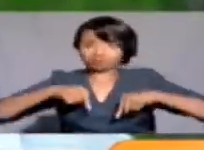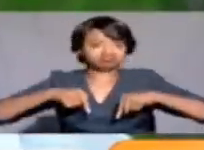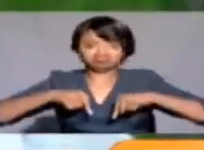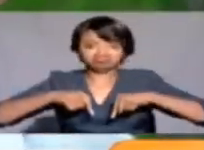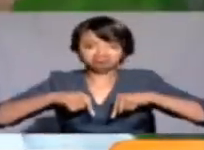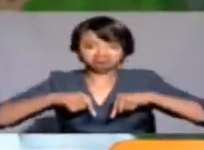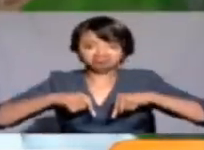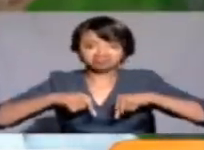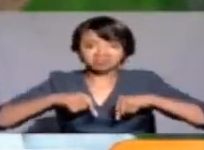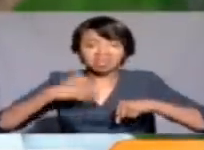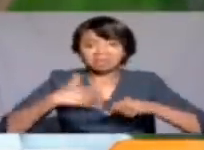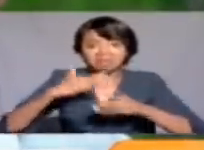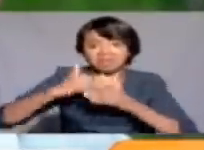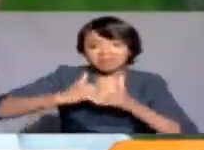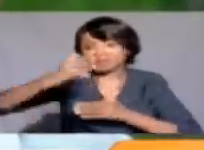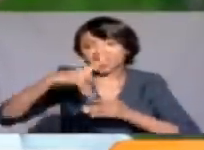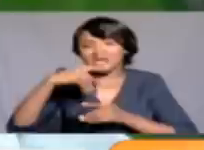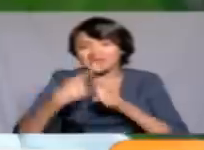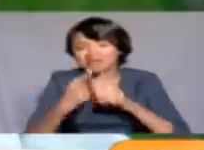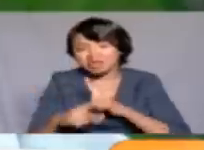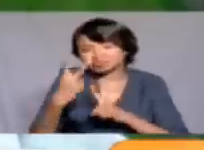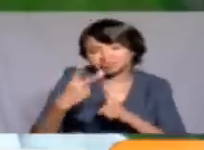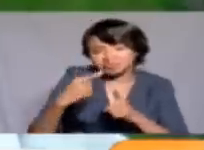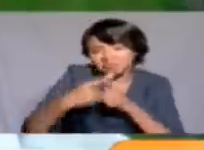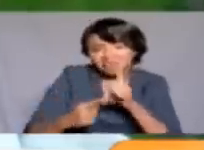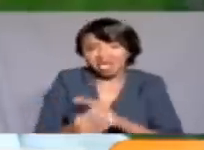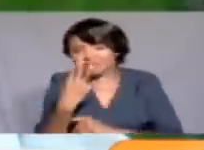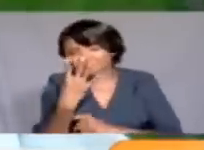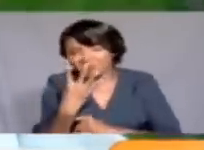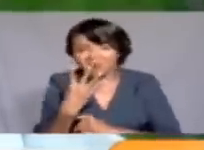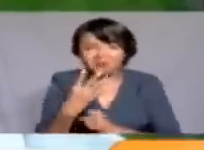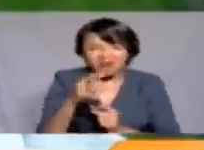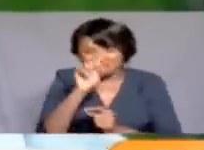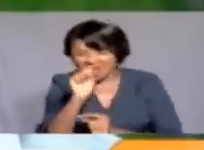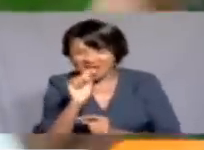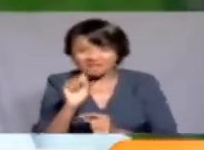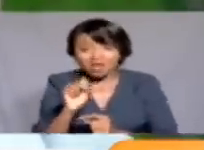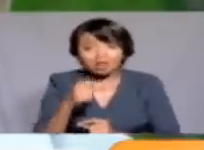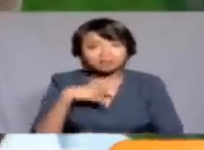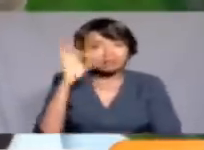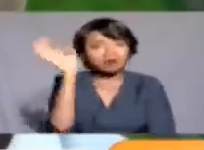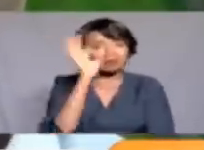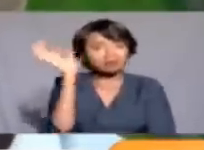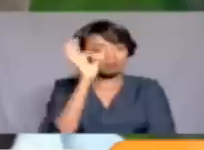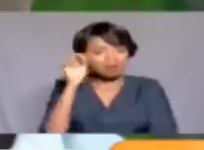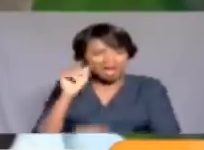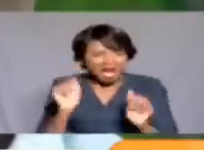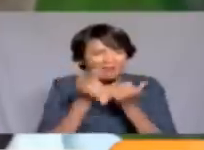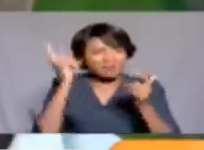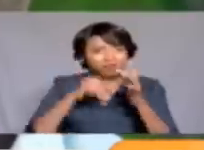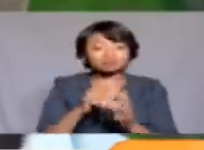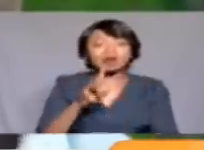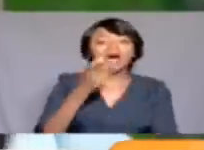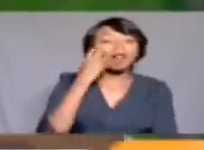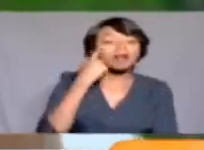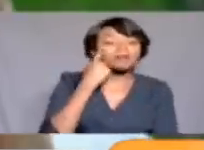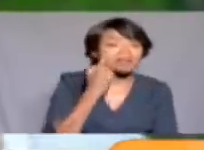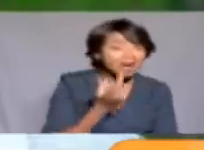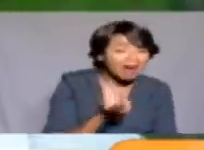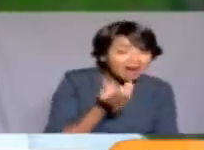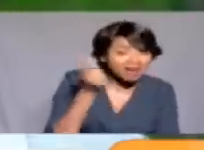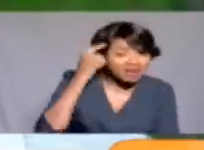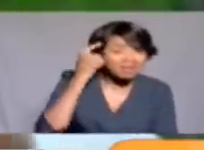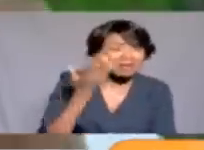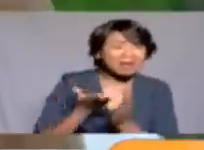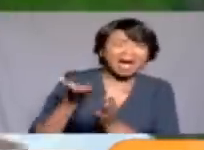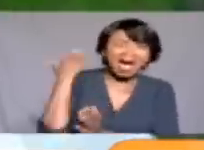It might take 2, 3, 4 years, 5 years to come. Then we say, wow, what happened is because of what we did 4 or 5 years ago. That's why it's very